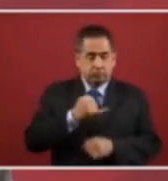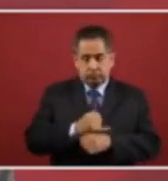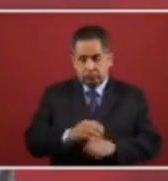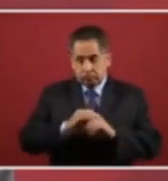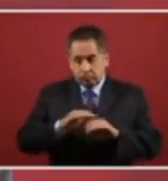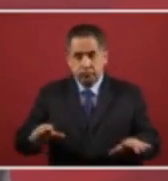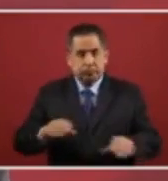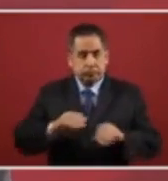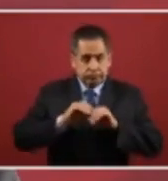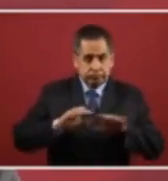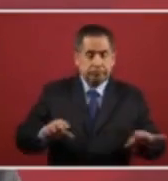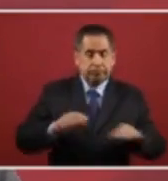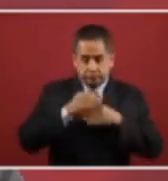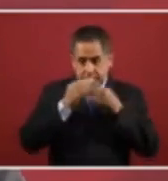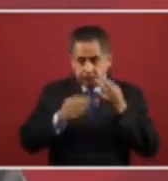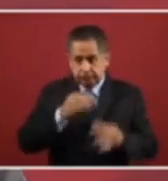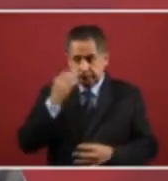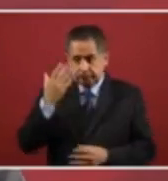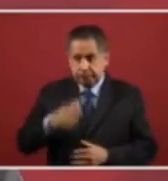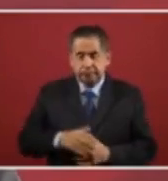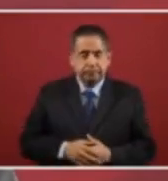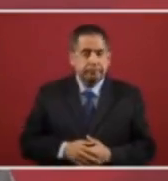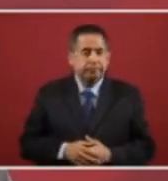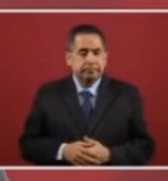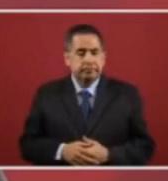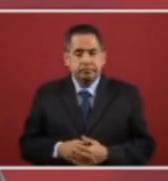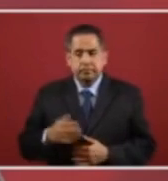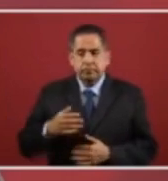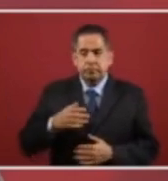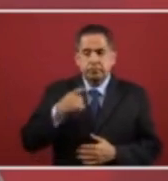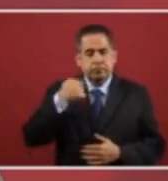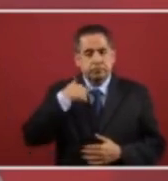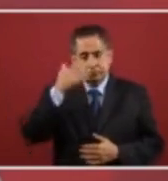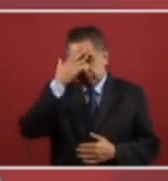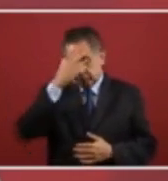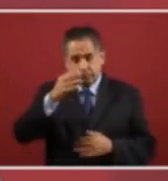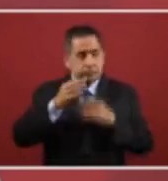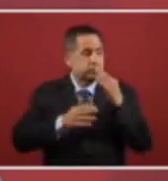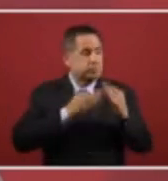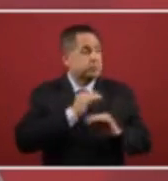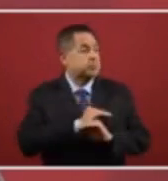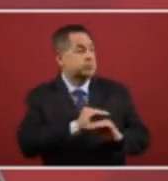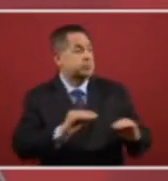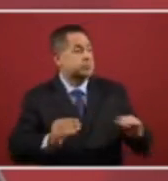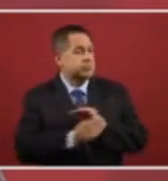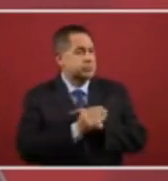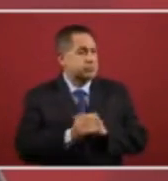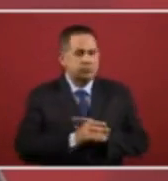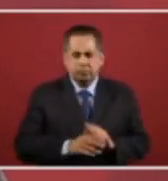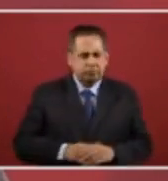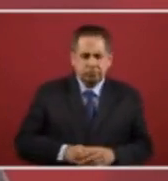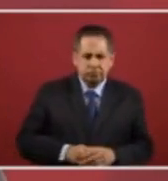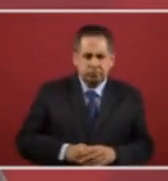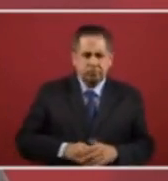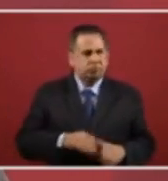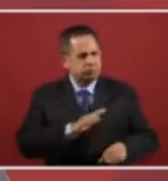And that's why we're informing you, because I know that it's not preaching in the